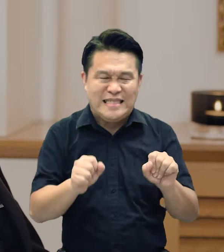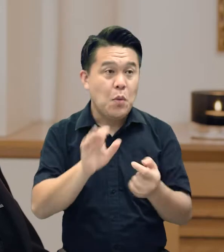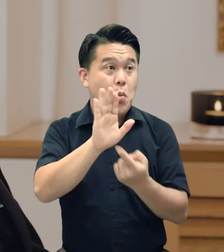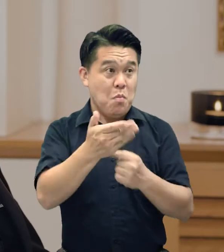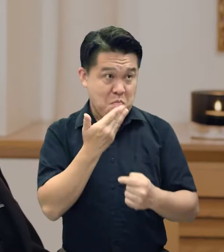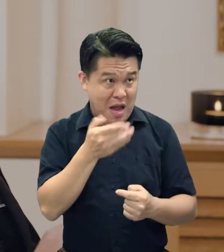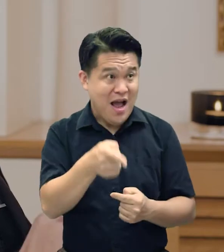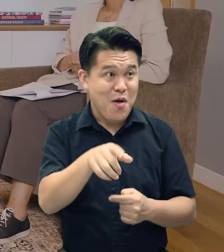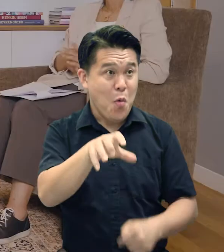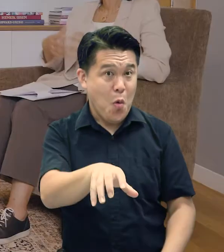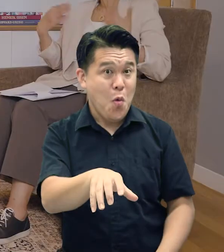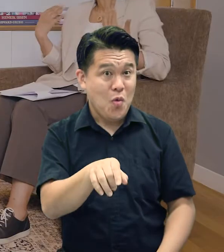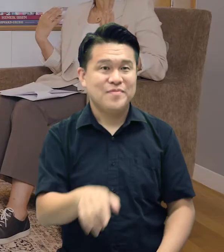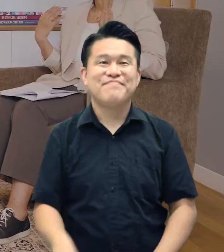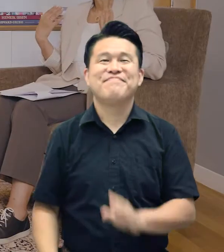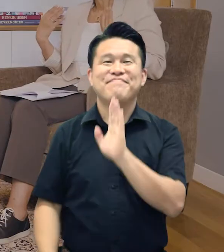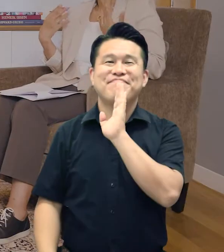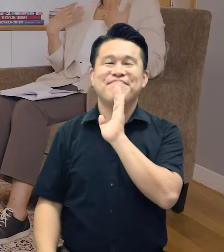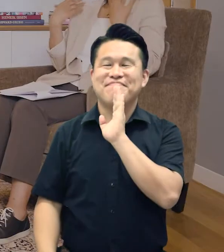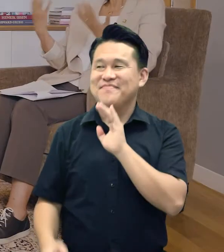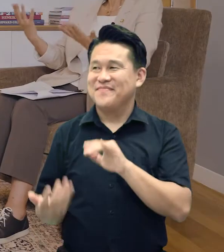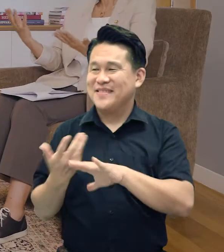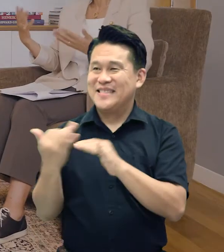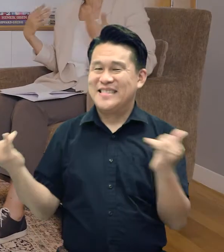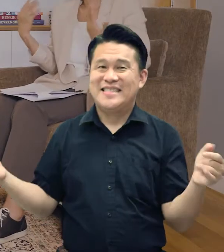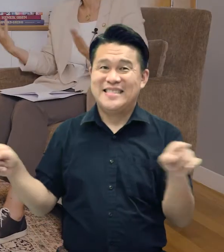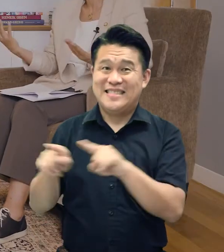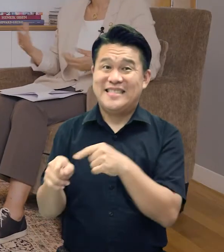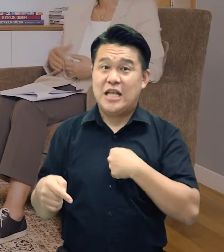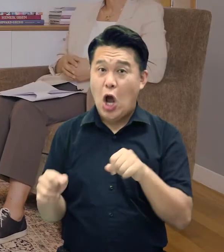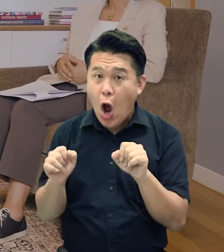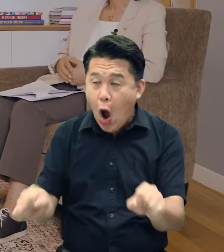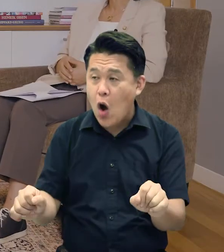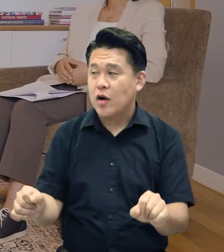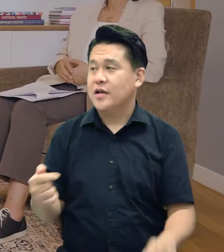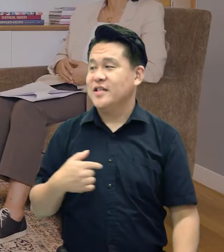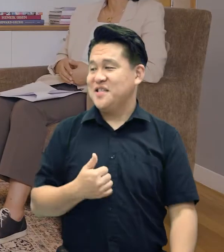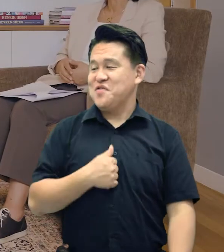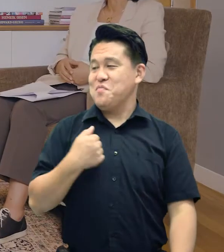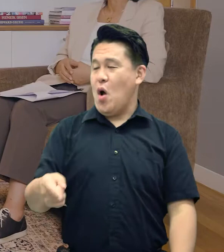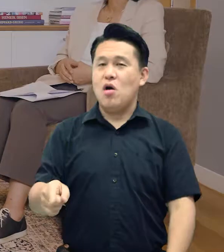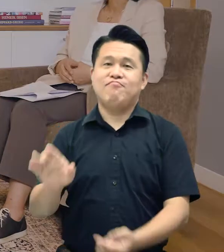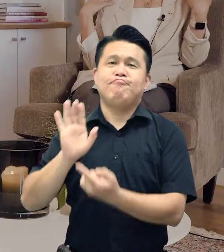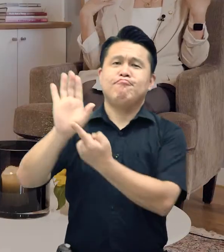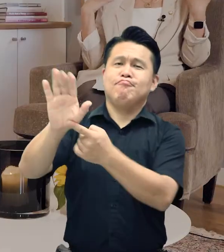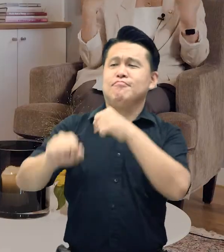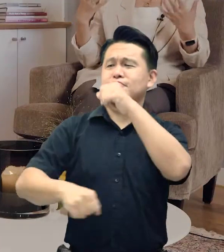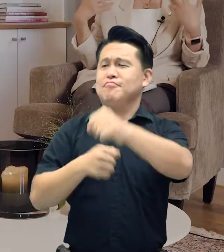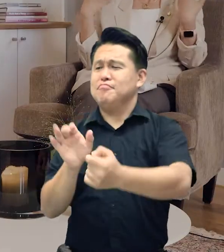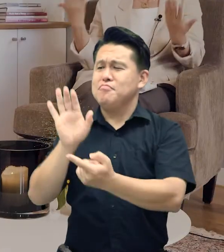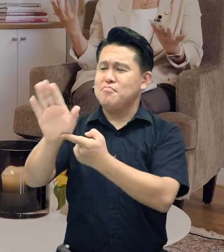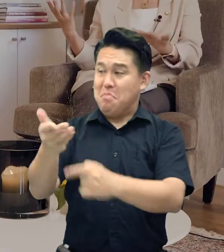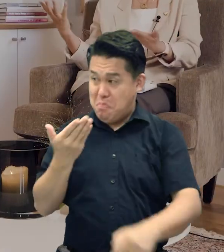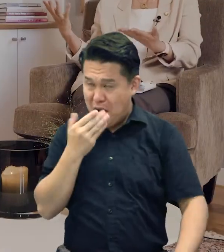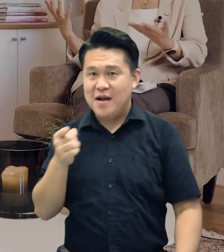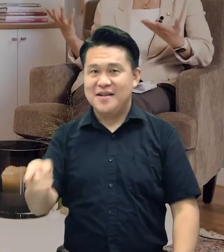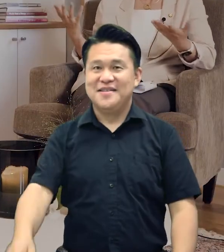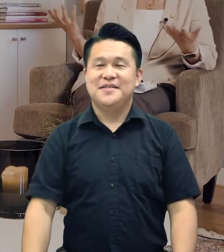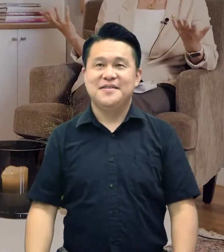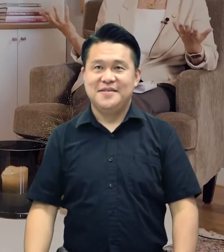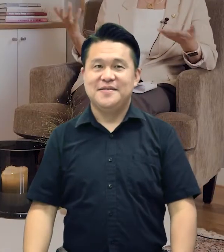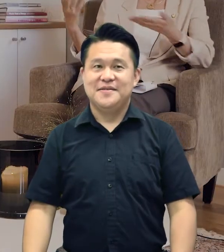to create maybe. I'm here. Yes, to show I'm here, Yeah. and then they can show their